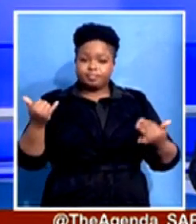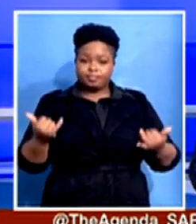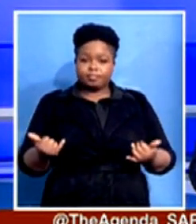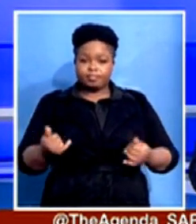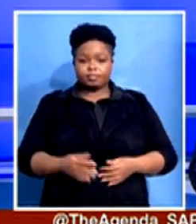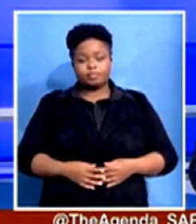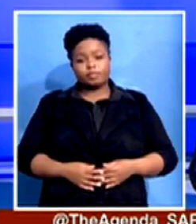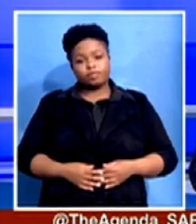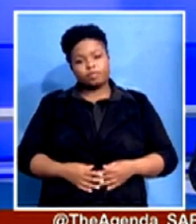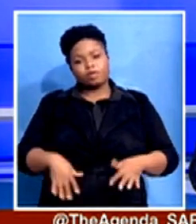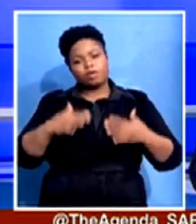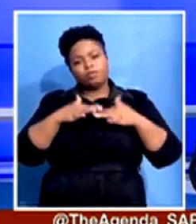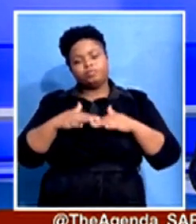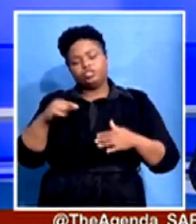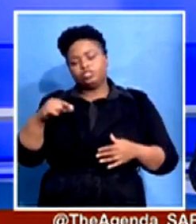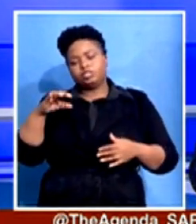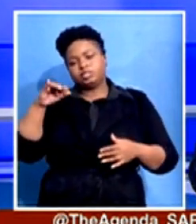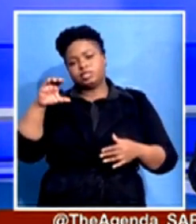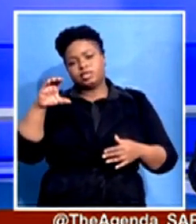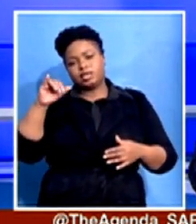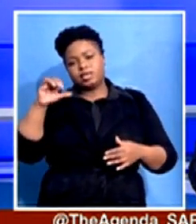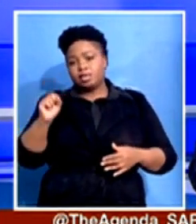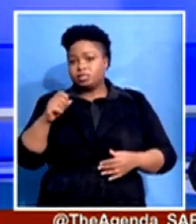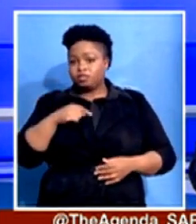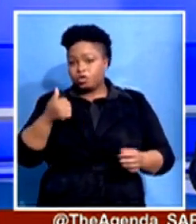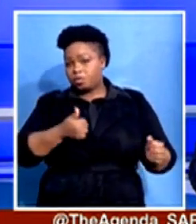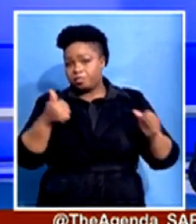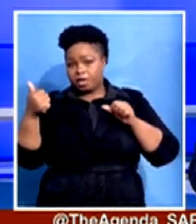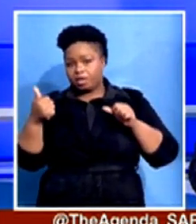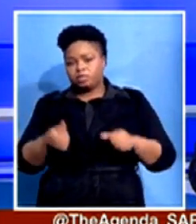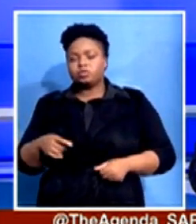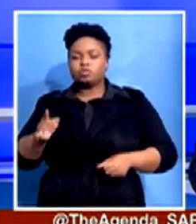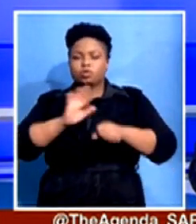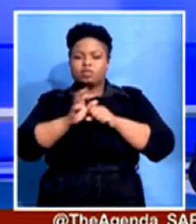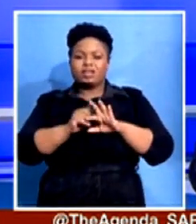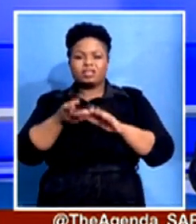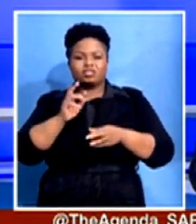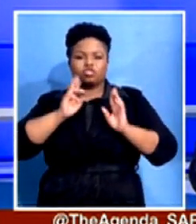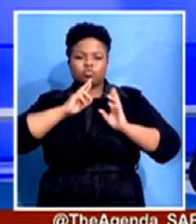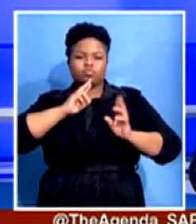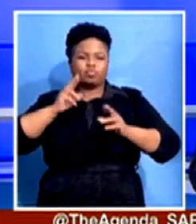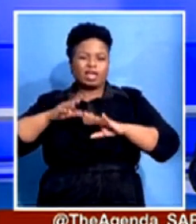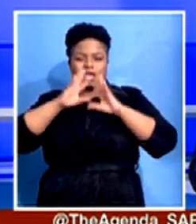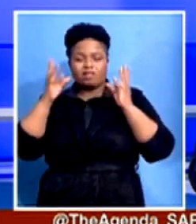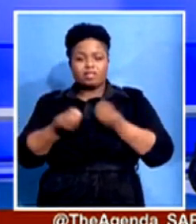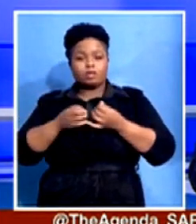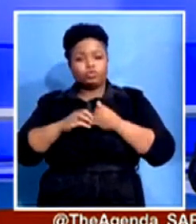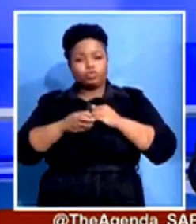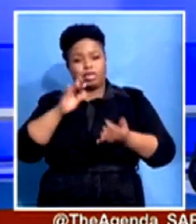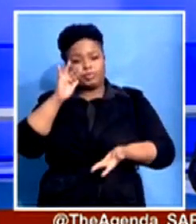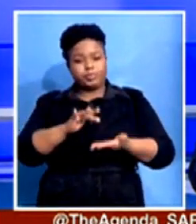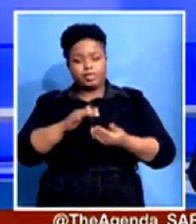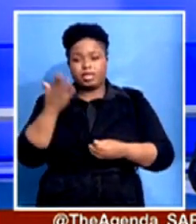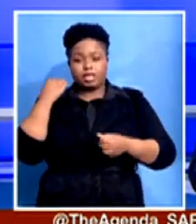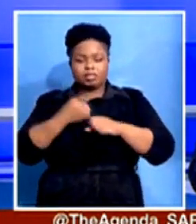GCIS. If you'll go back to all the COVID-19 responses in the past year, you will remember there was always an emphasis